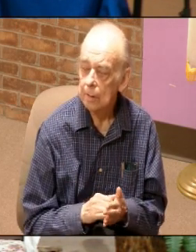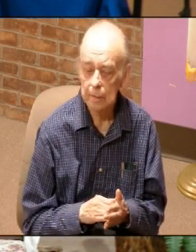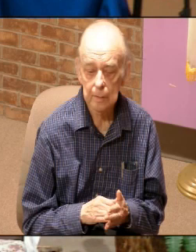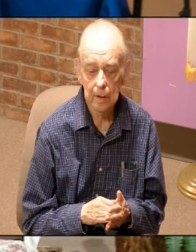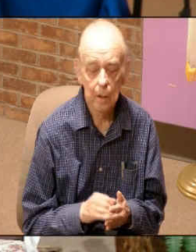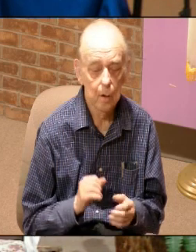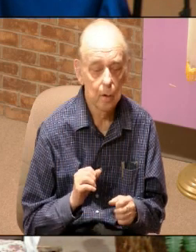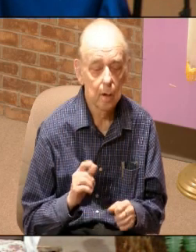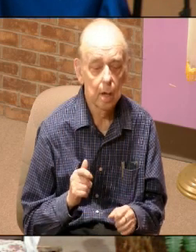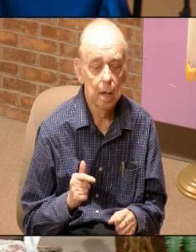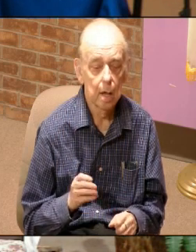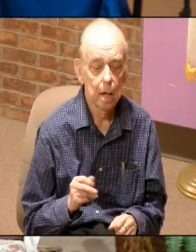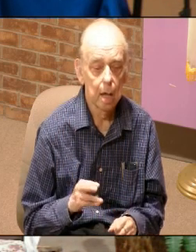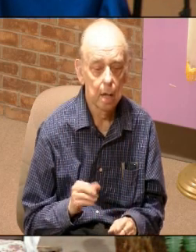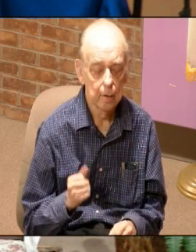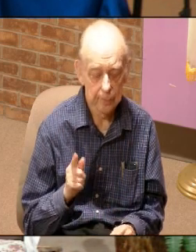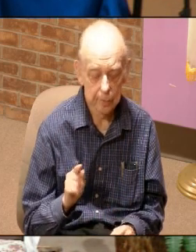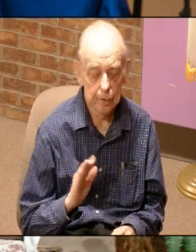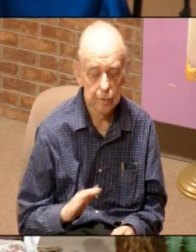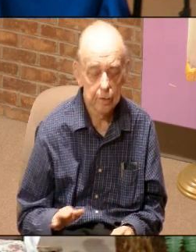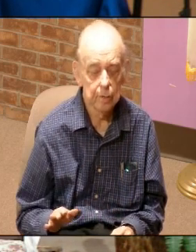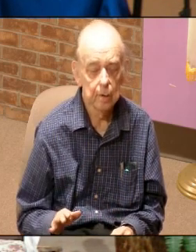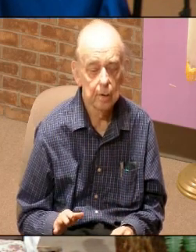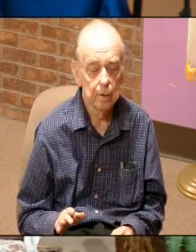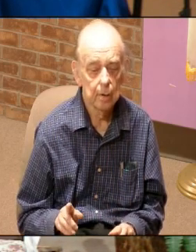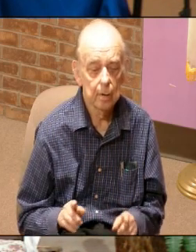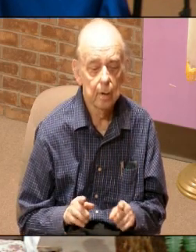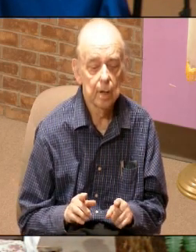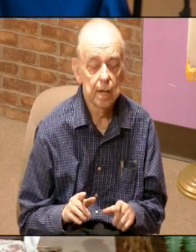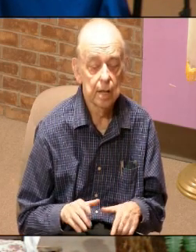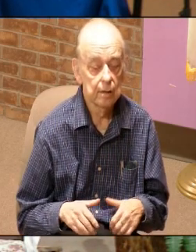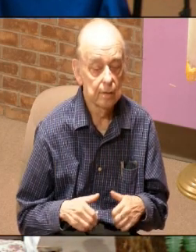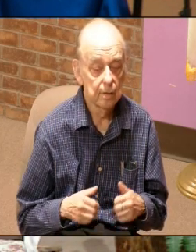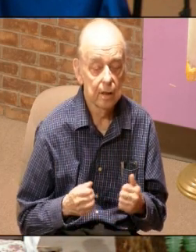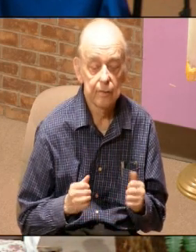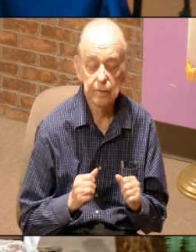labor for your children is lifelong.